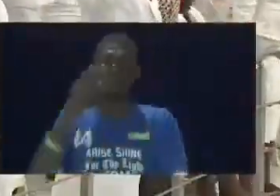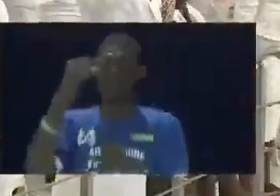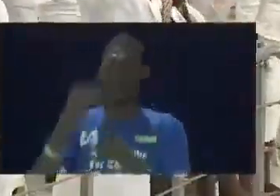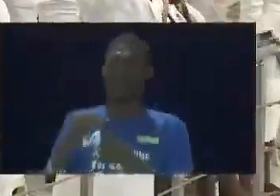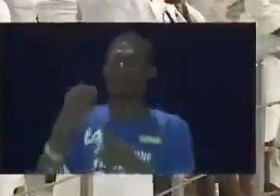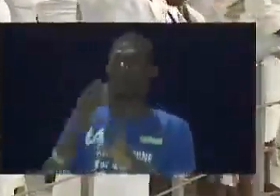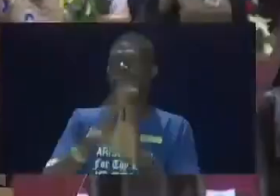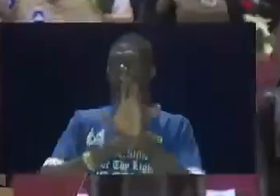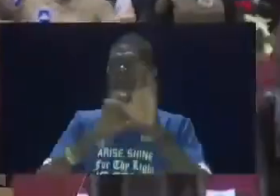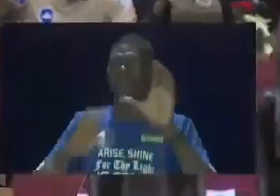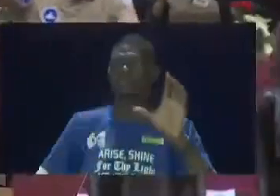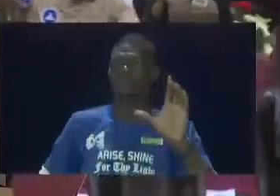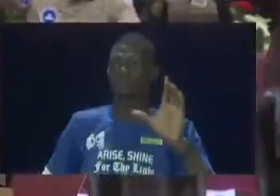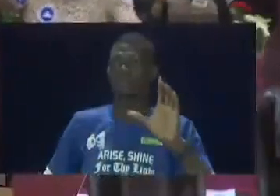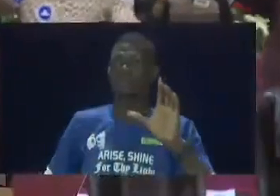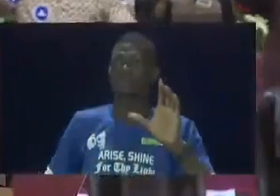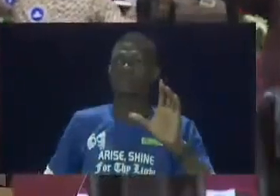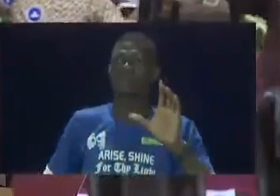Christ,